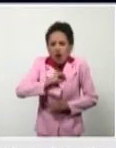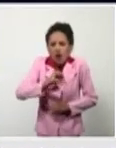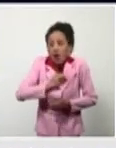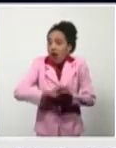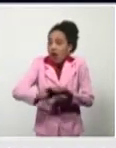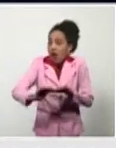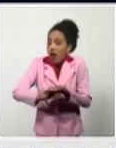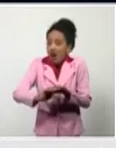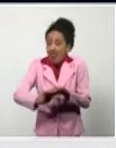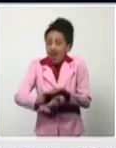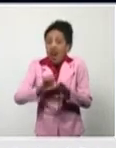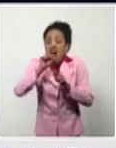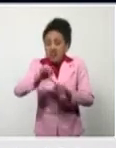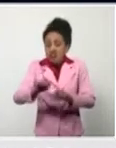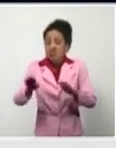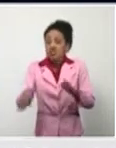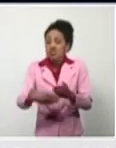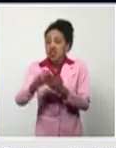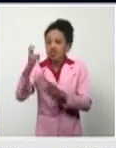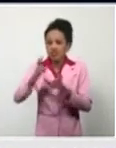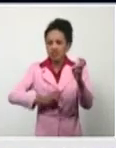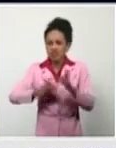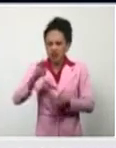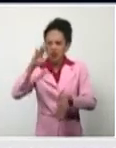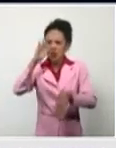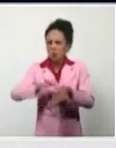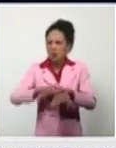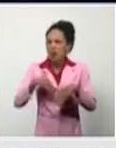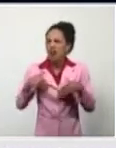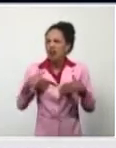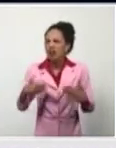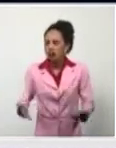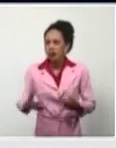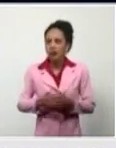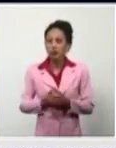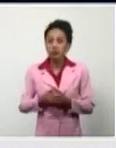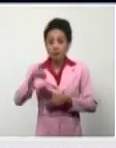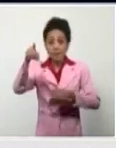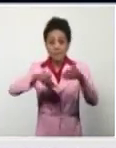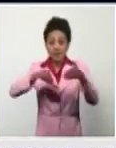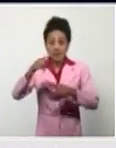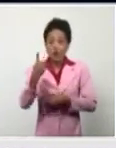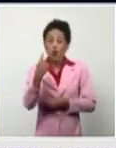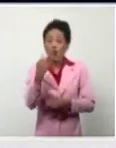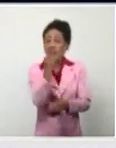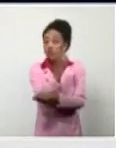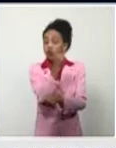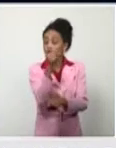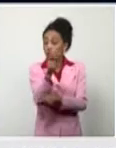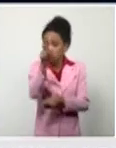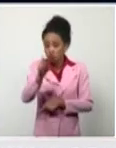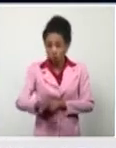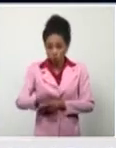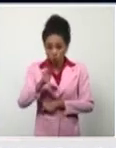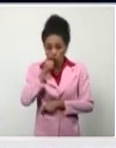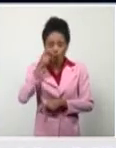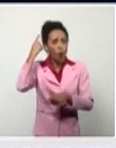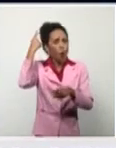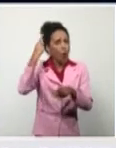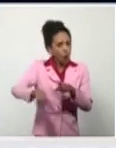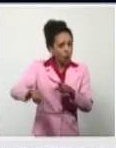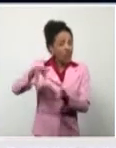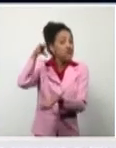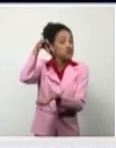Then, what was the cause of the infection? Well, it was from the participation of one instructor from another city who